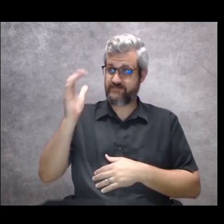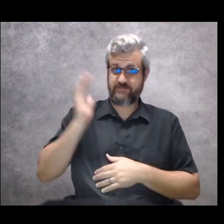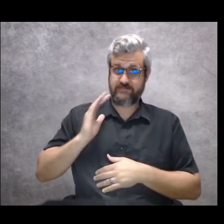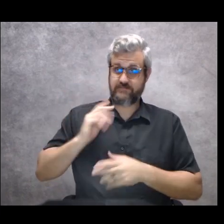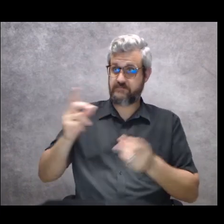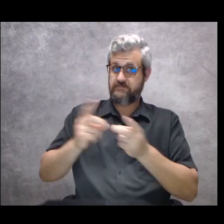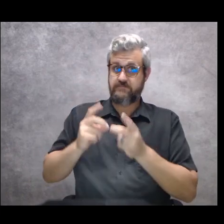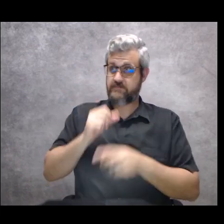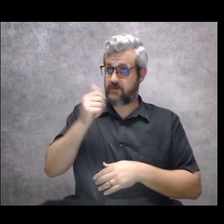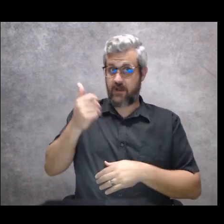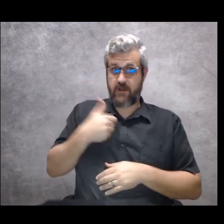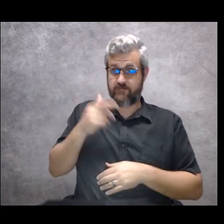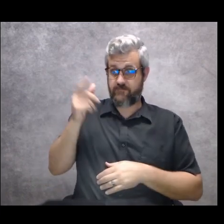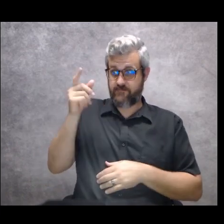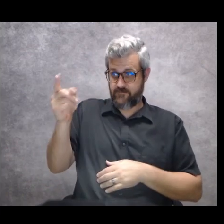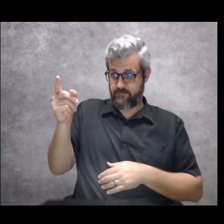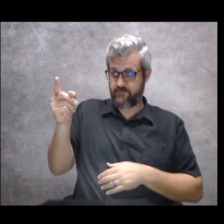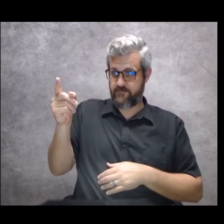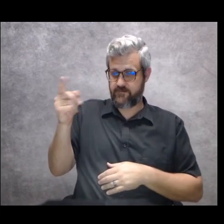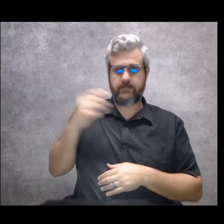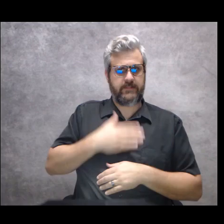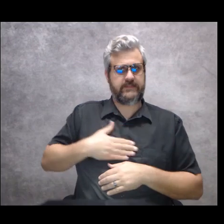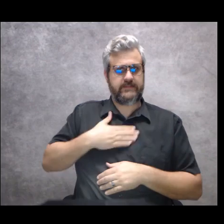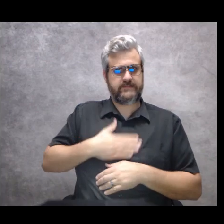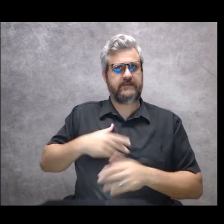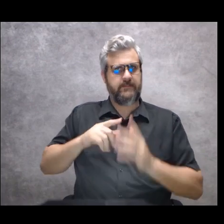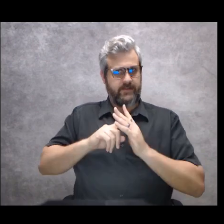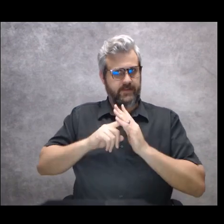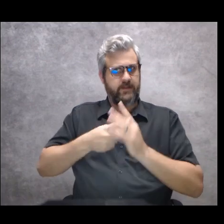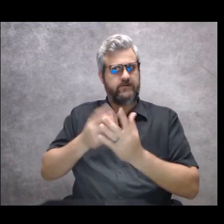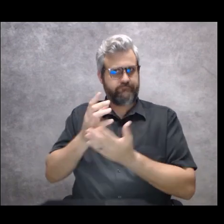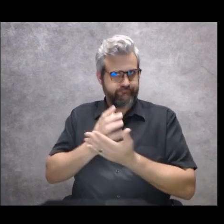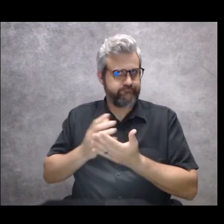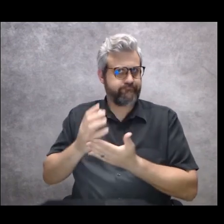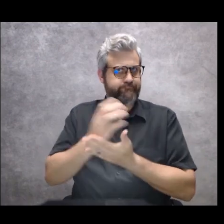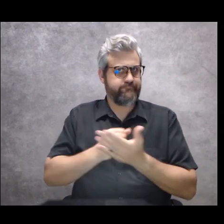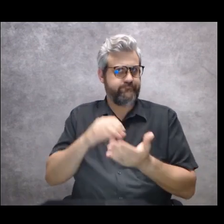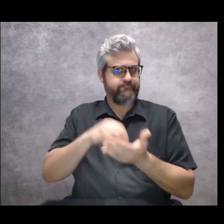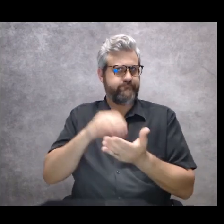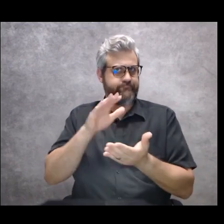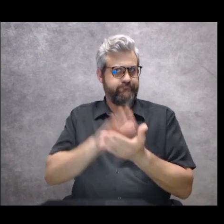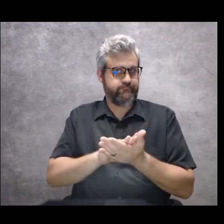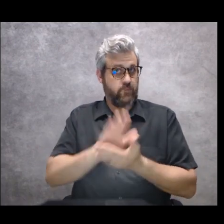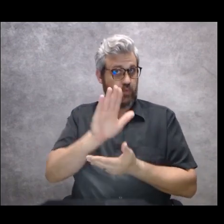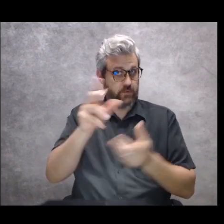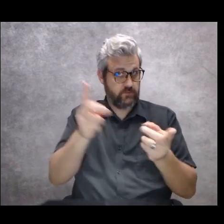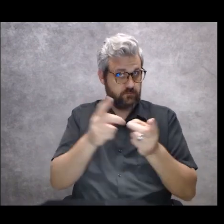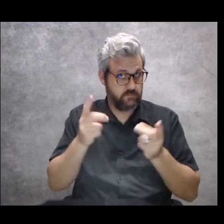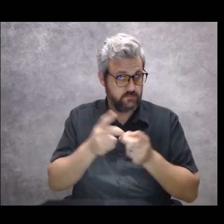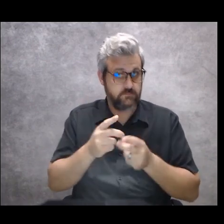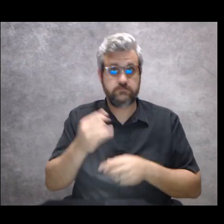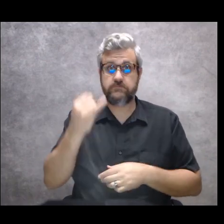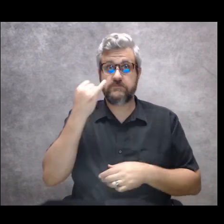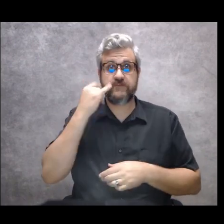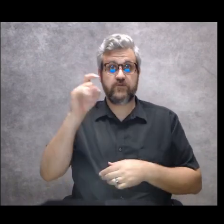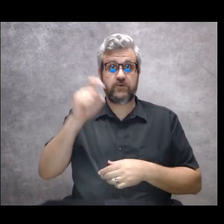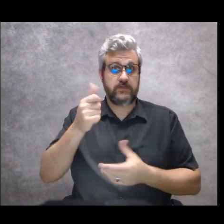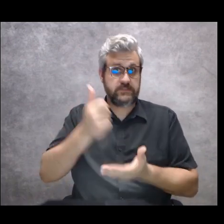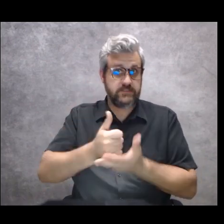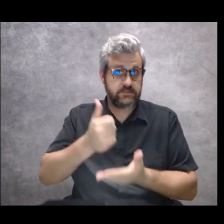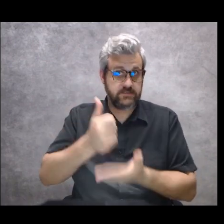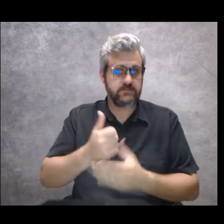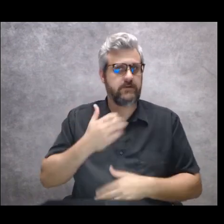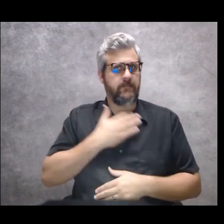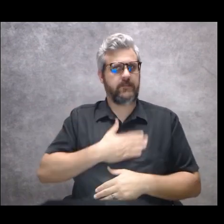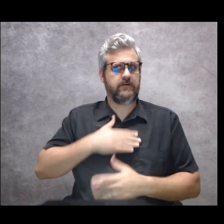documentation, please begin to collect the documentation from your district. If you need assistance, please contact the